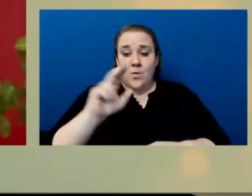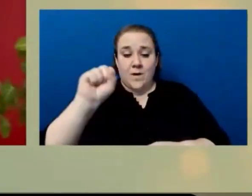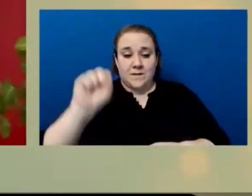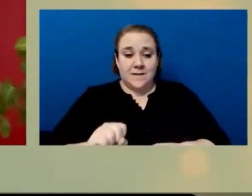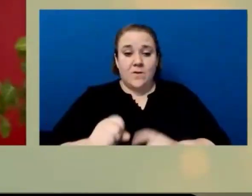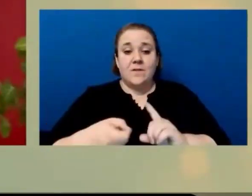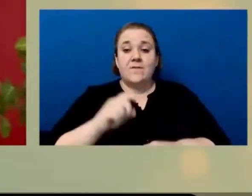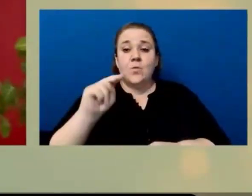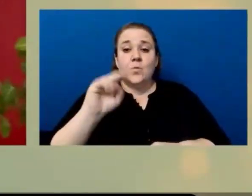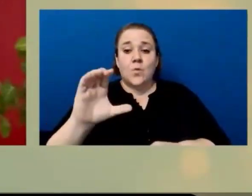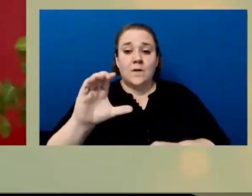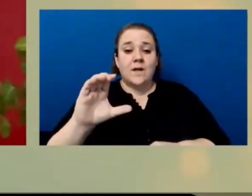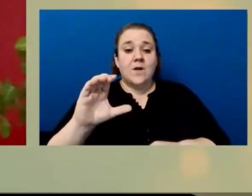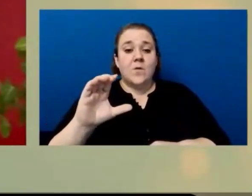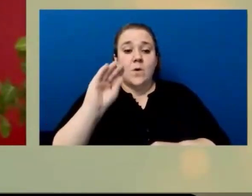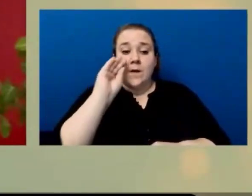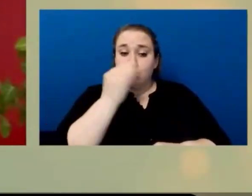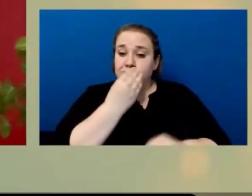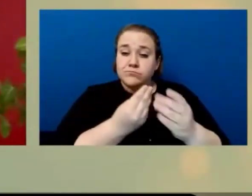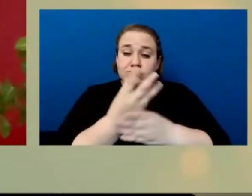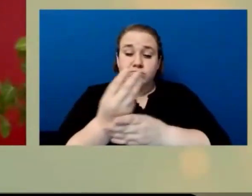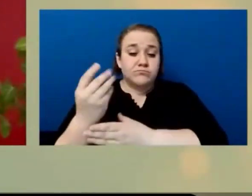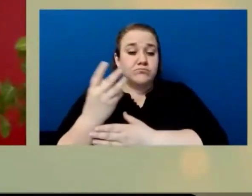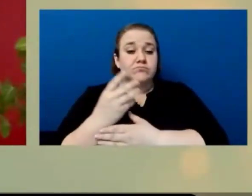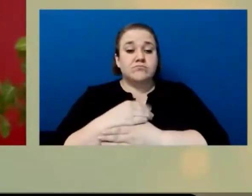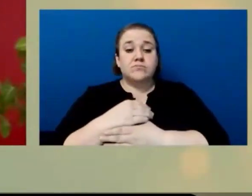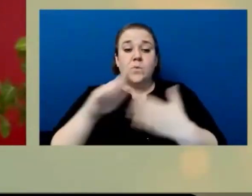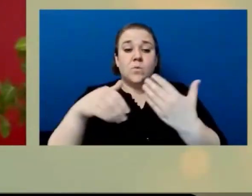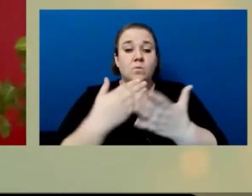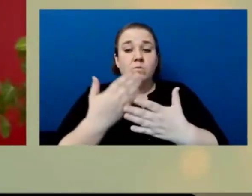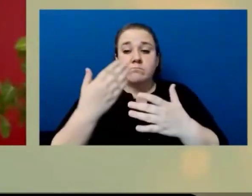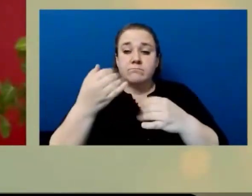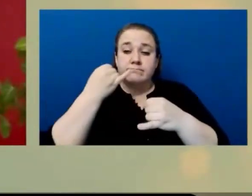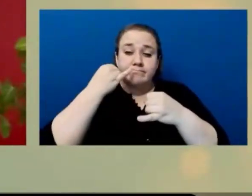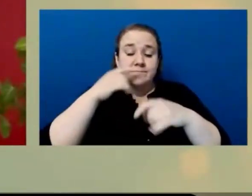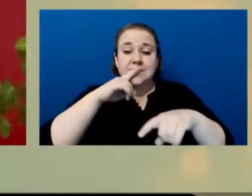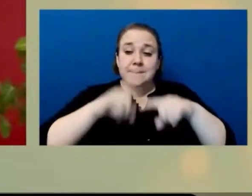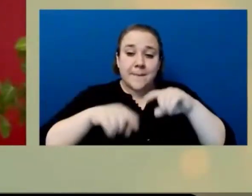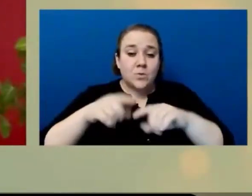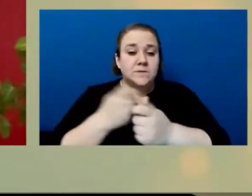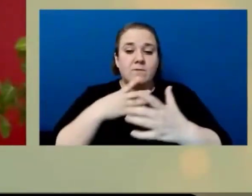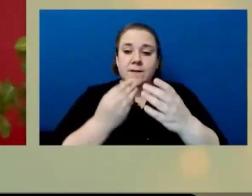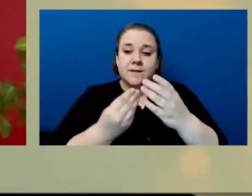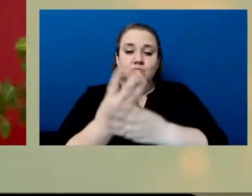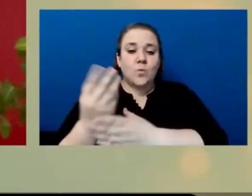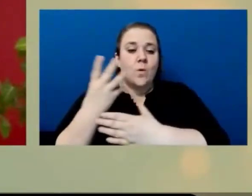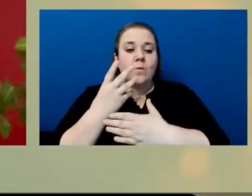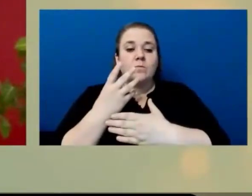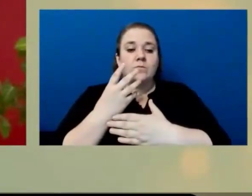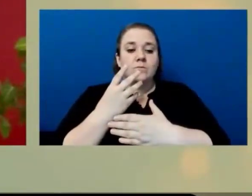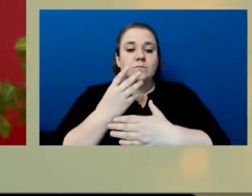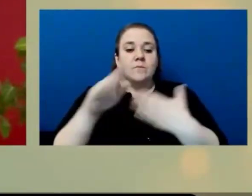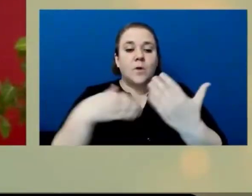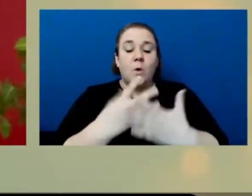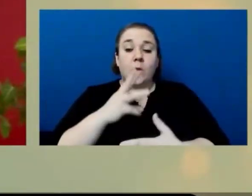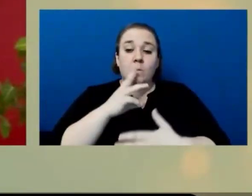from Greensboro, North Carolina, where the blooms are going wild, the produce is ripening on the vines, and the rivers and creeks that